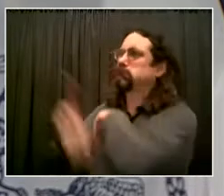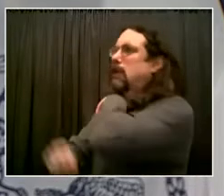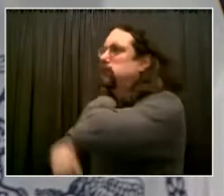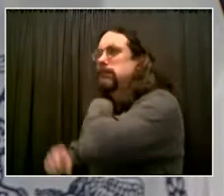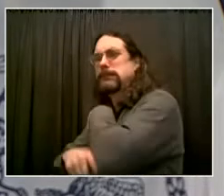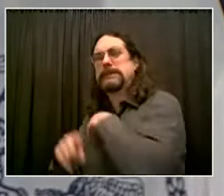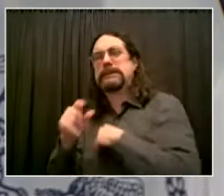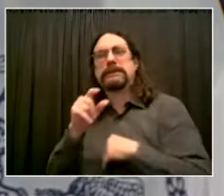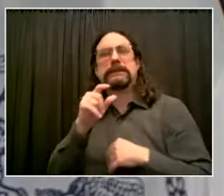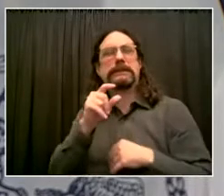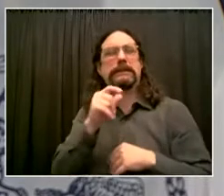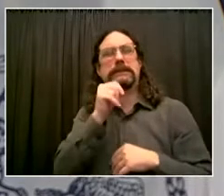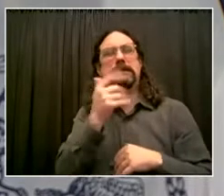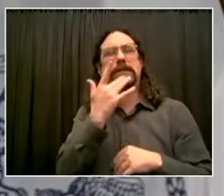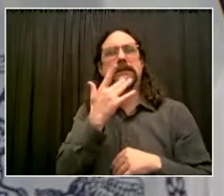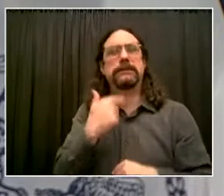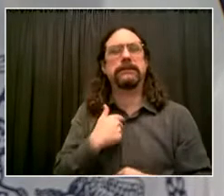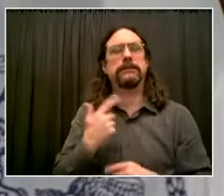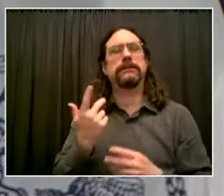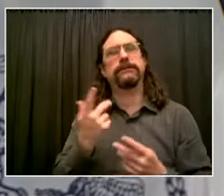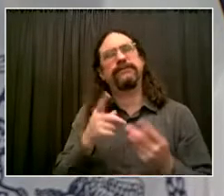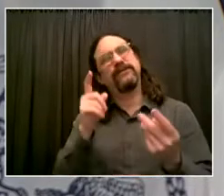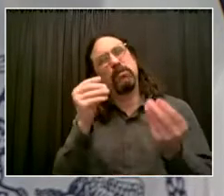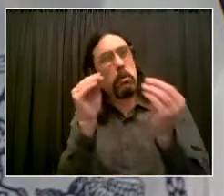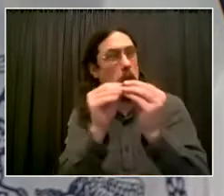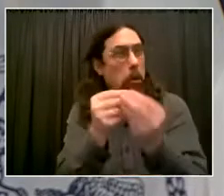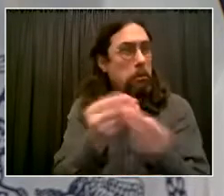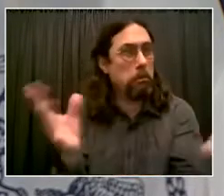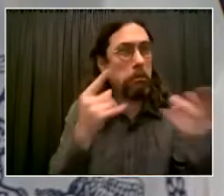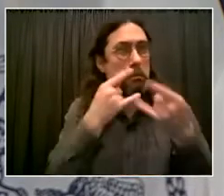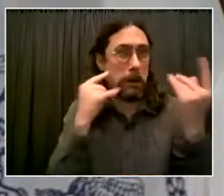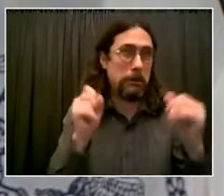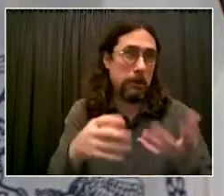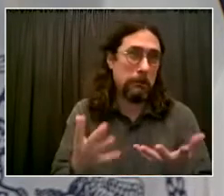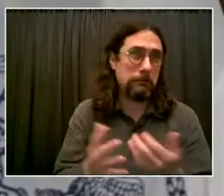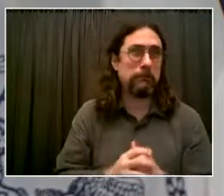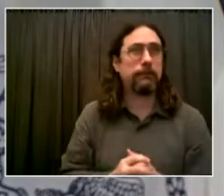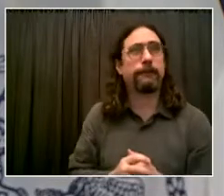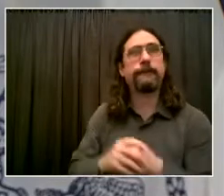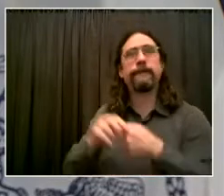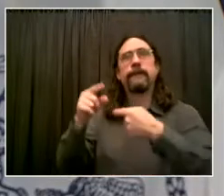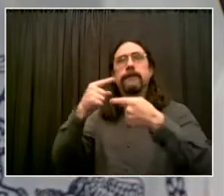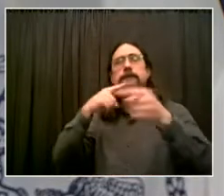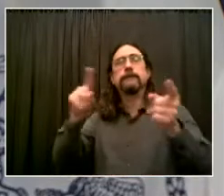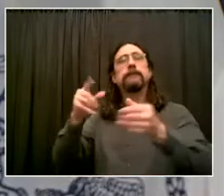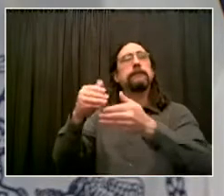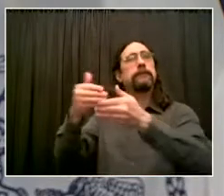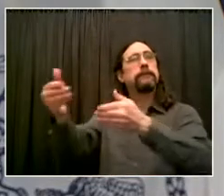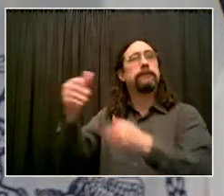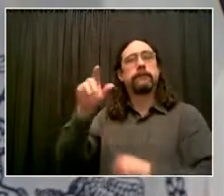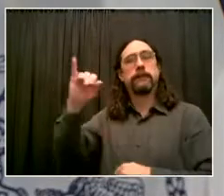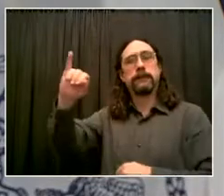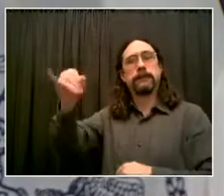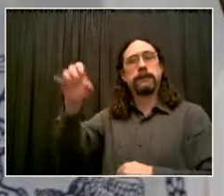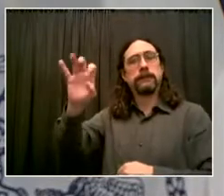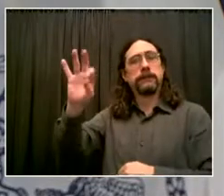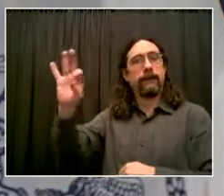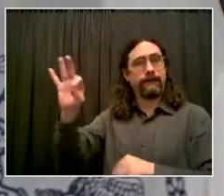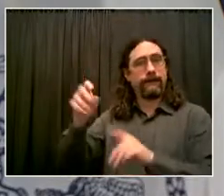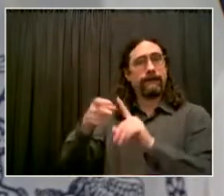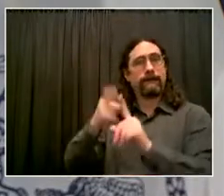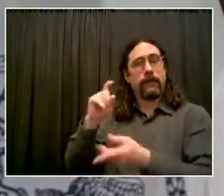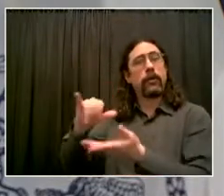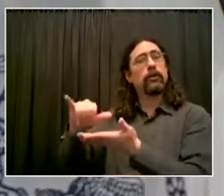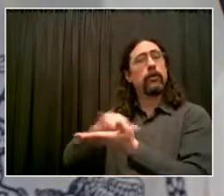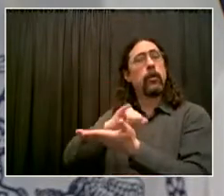Hey, good morning, Mr. Mayor. How are you doing? Good, Jeff. How you been? I'm good. I'm hanging in there. I wanted to ask, what